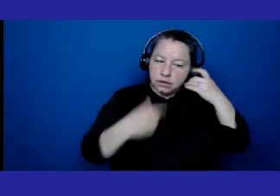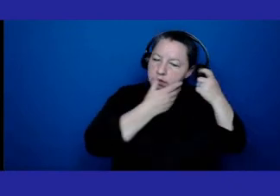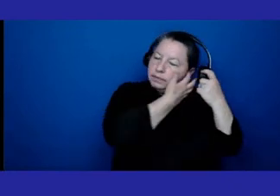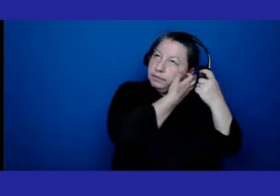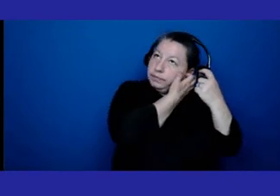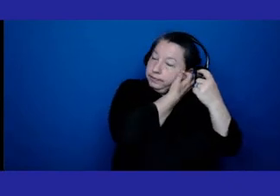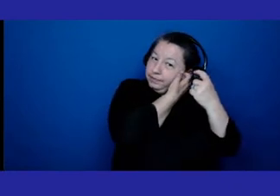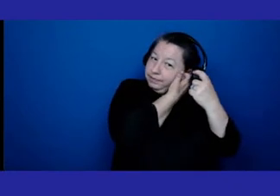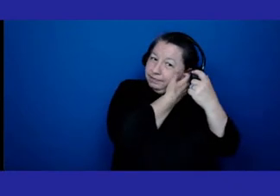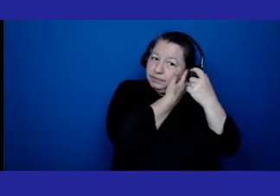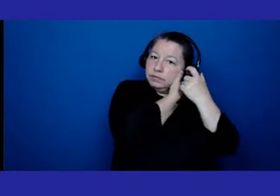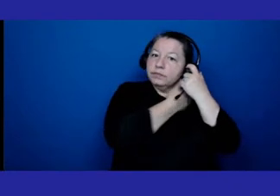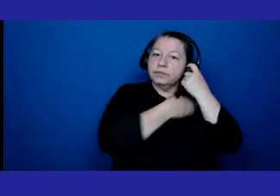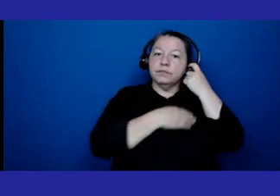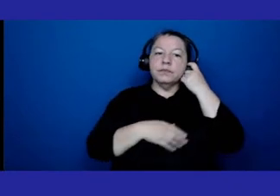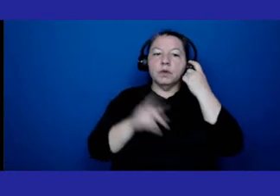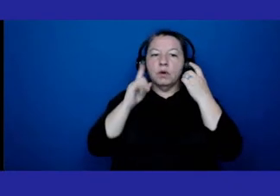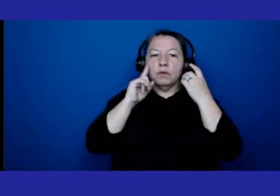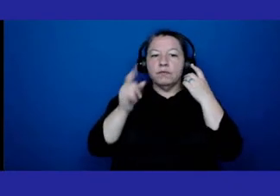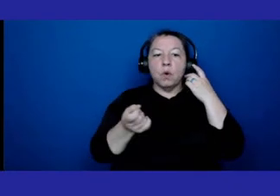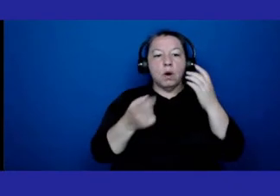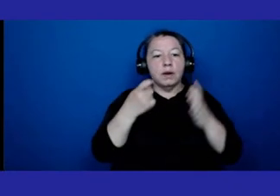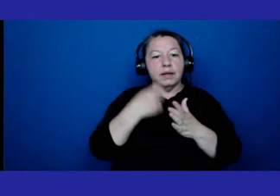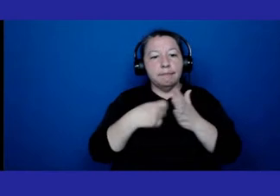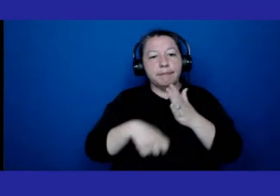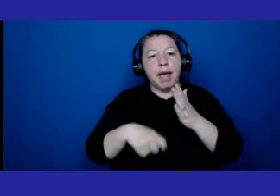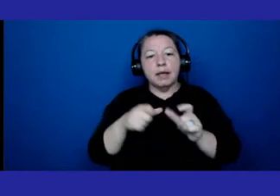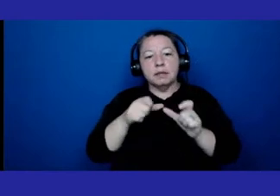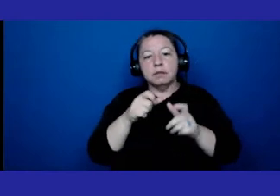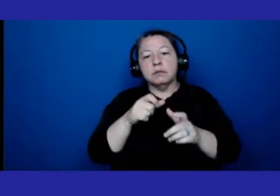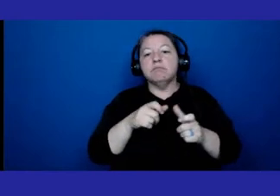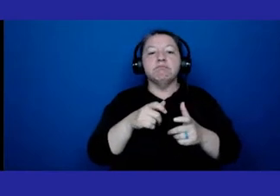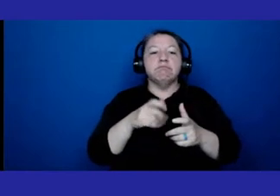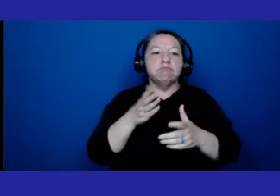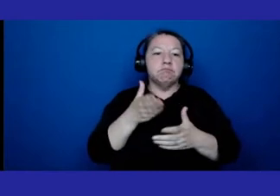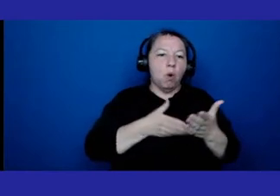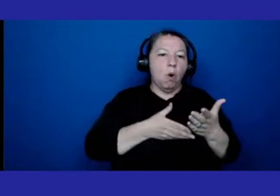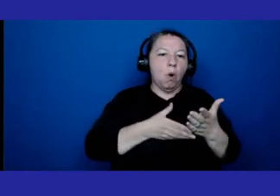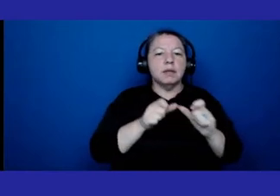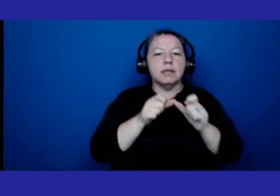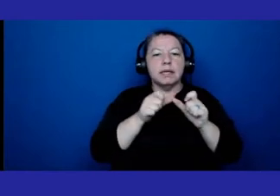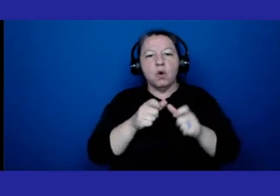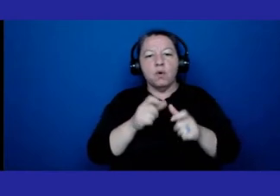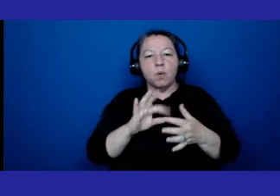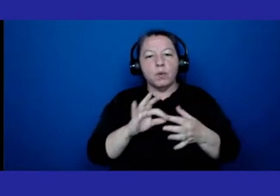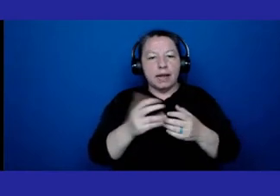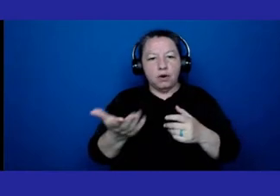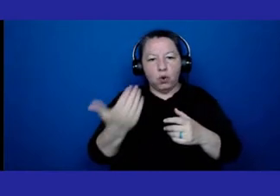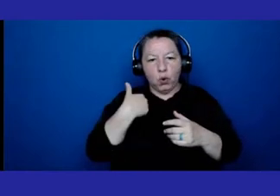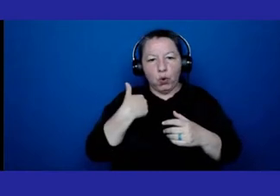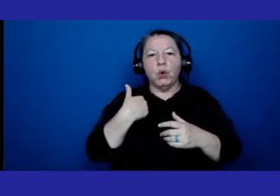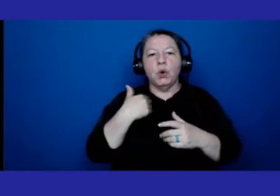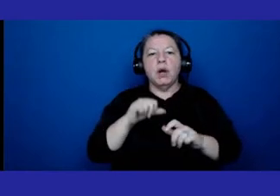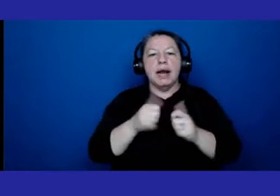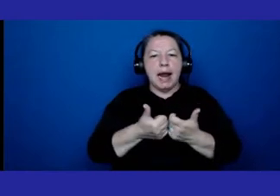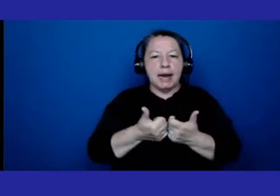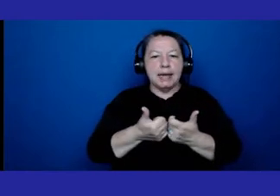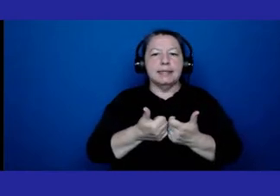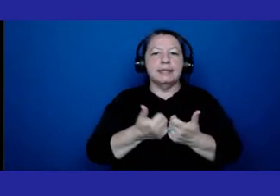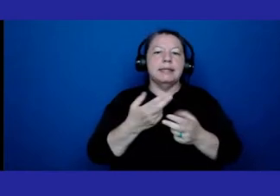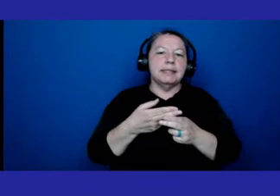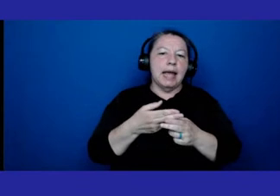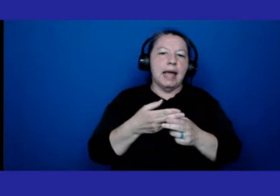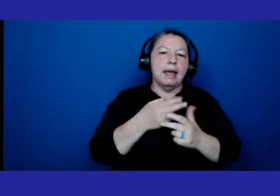On the expense side, it's a continuation, as John stated earlier, of agency patient care temp staffing exceeding